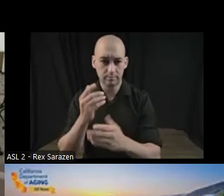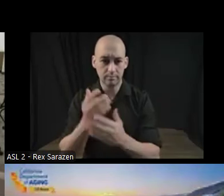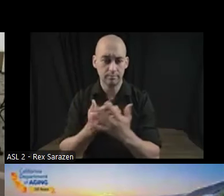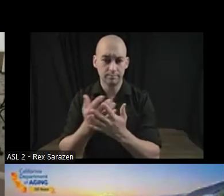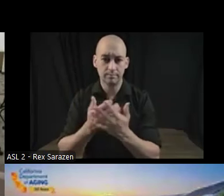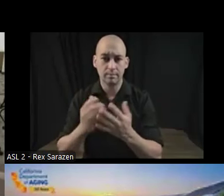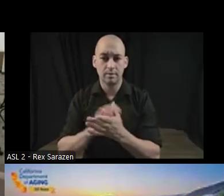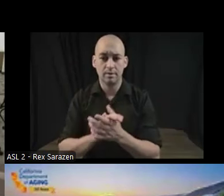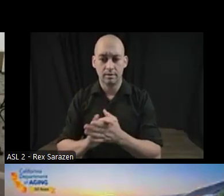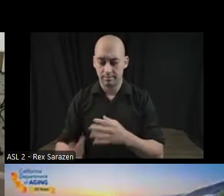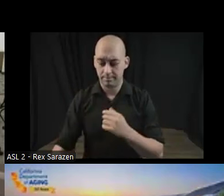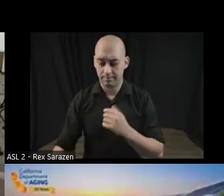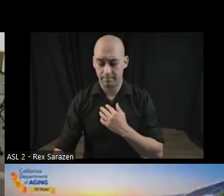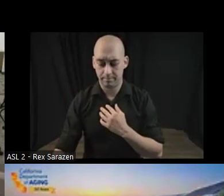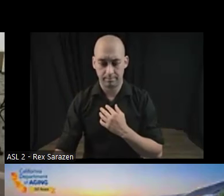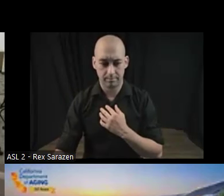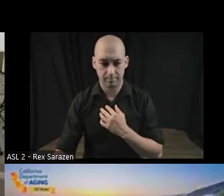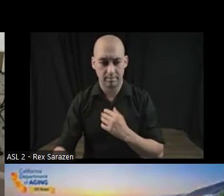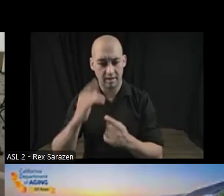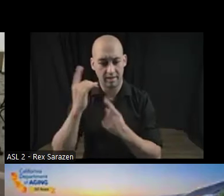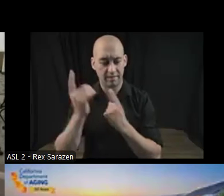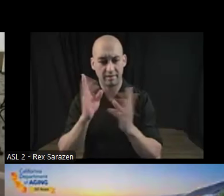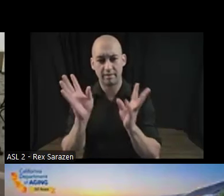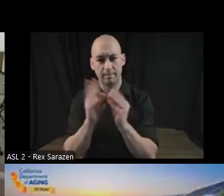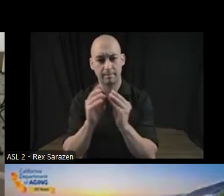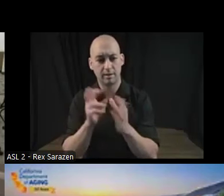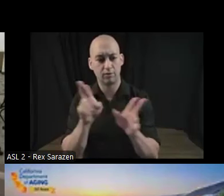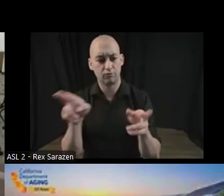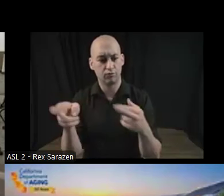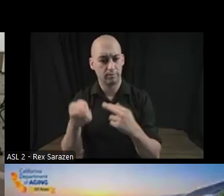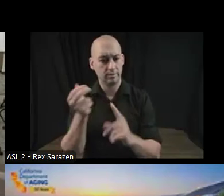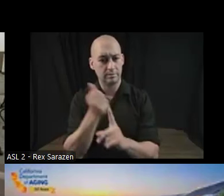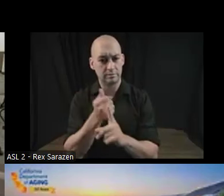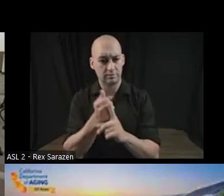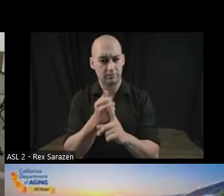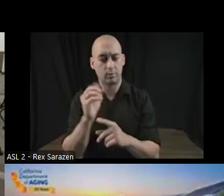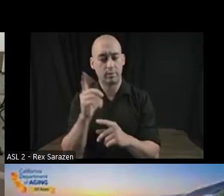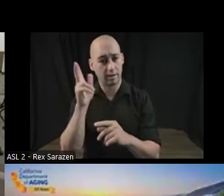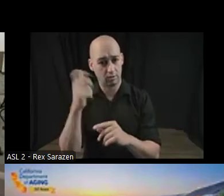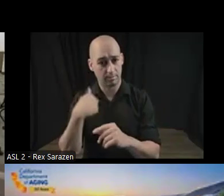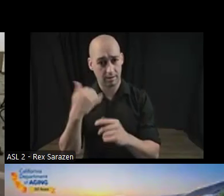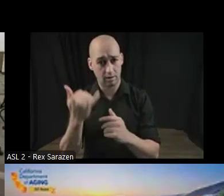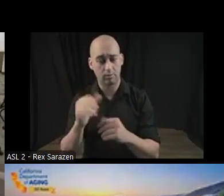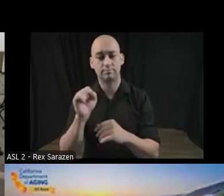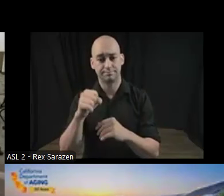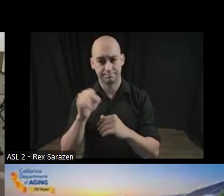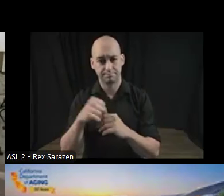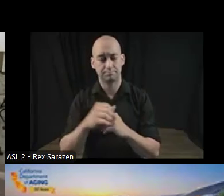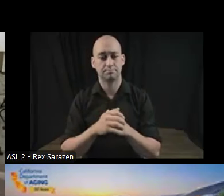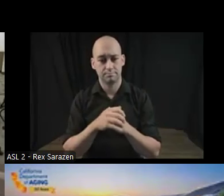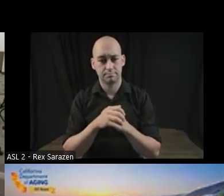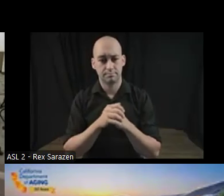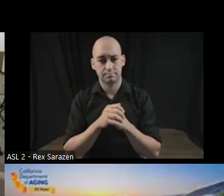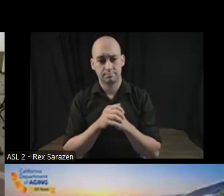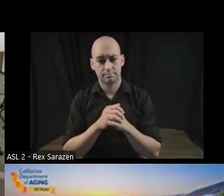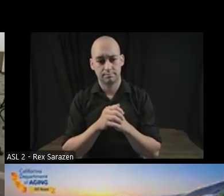Barry, you just got muted. I think the meeting room itself there you go. Okay, can you hear me now? Now, yes.